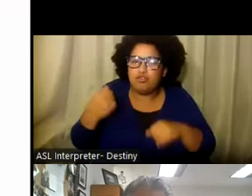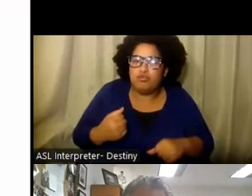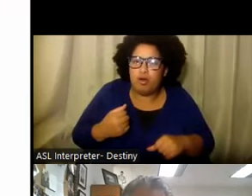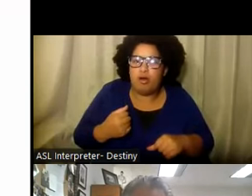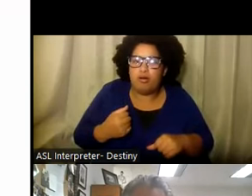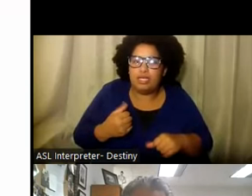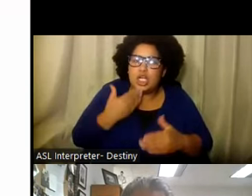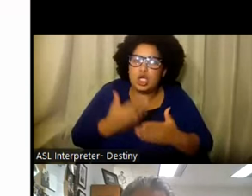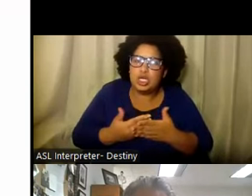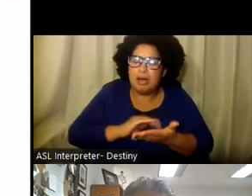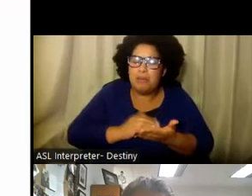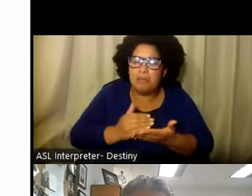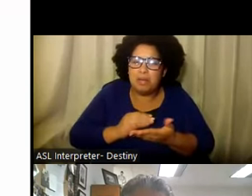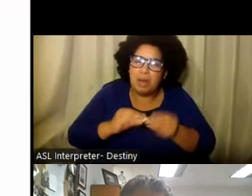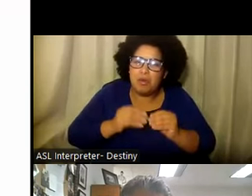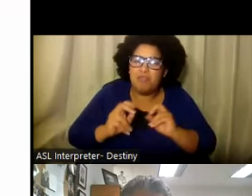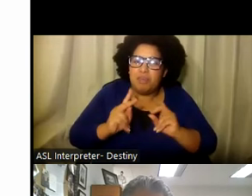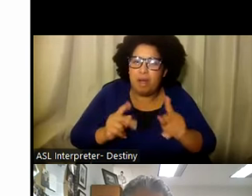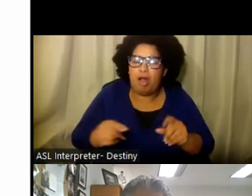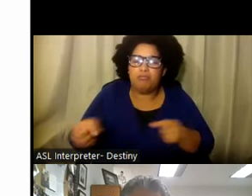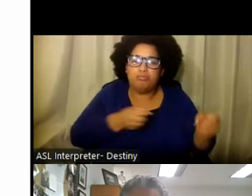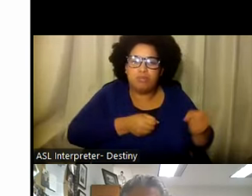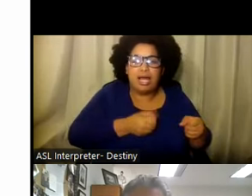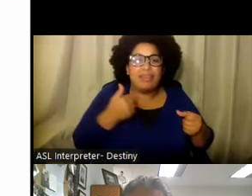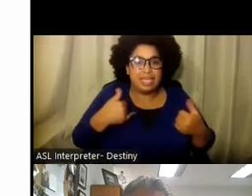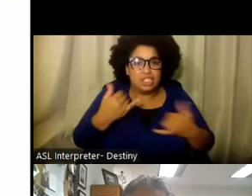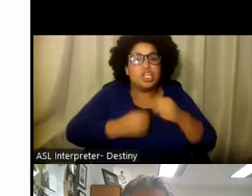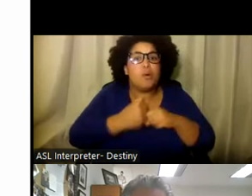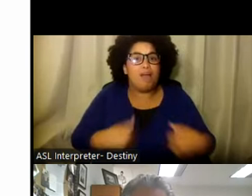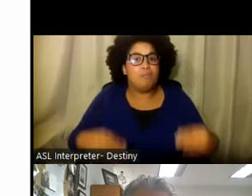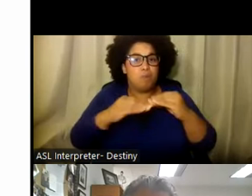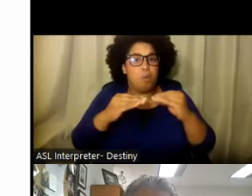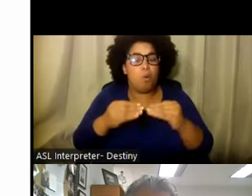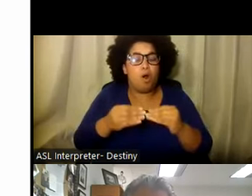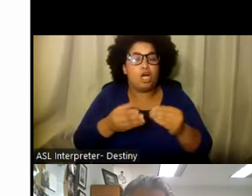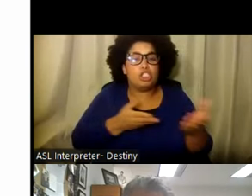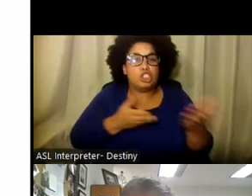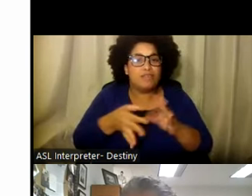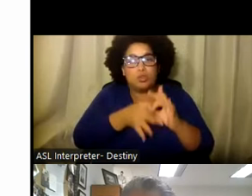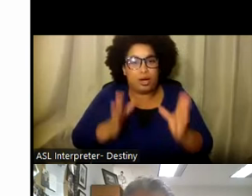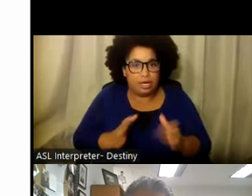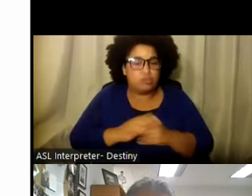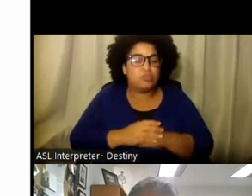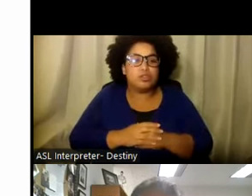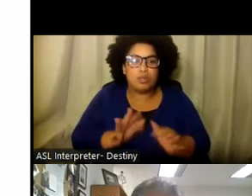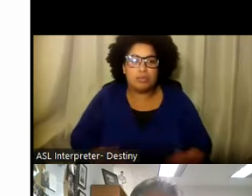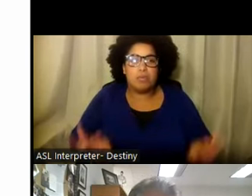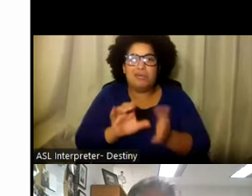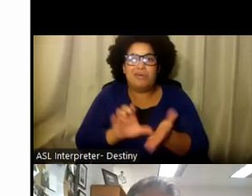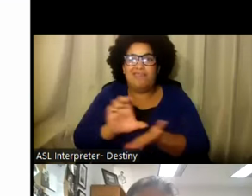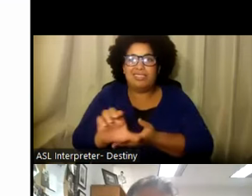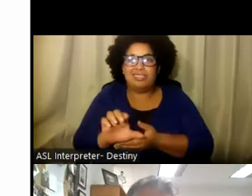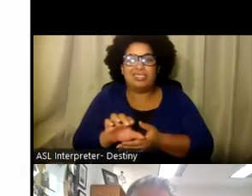have a lot more service coordinators this year. So this is a very important time to make this investment, not only